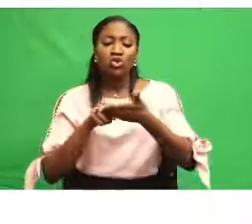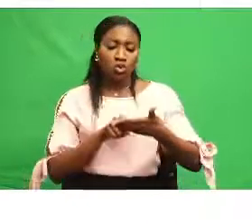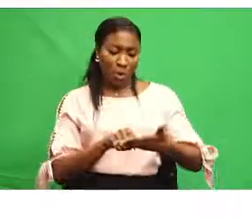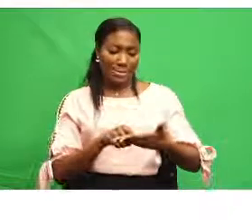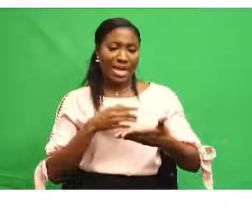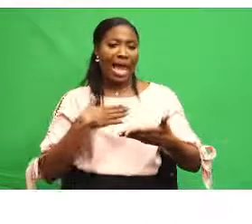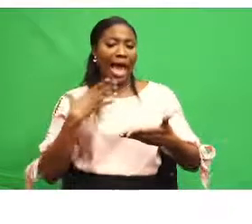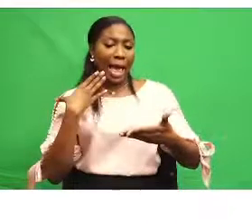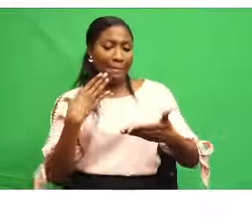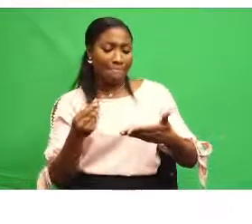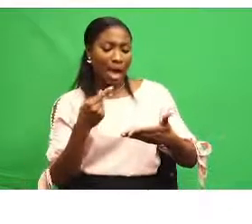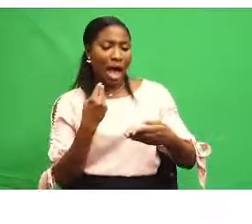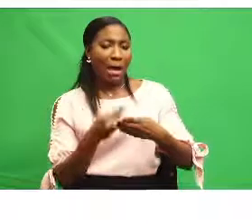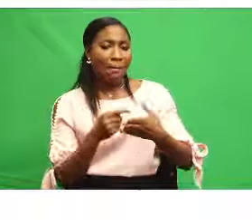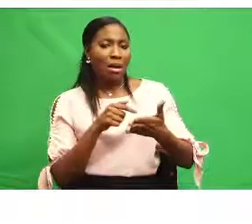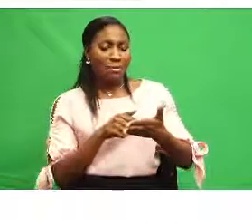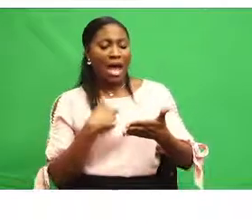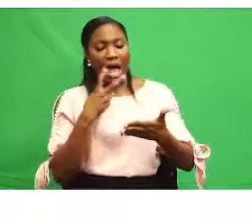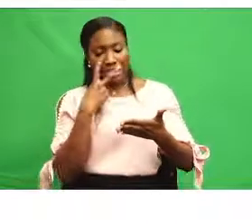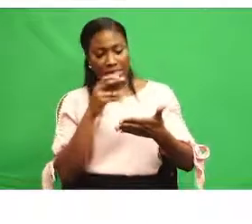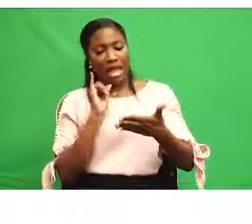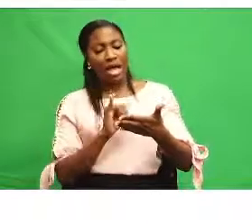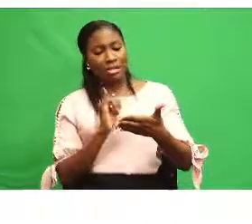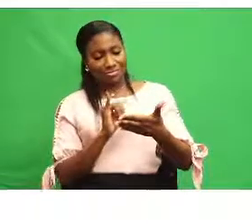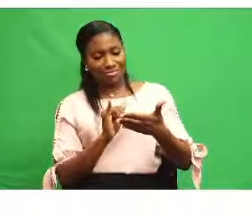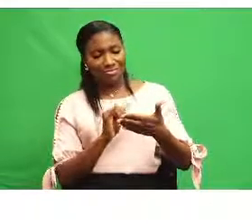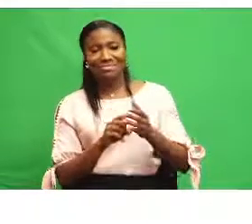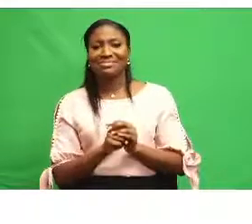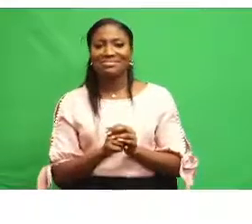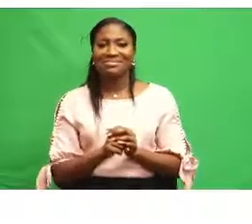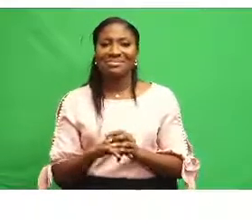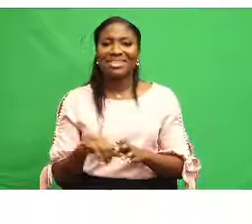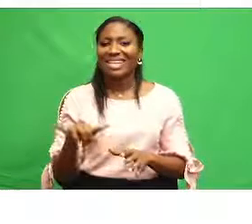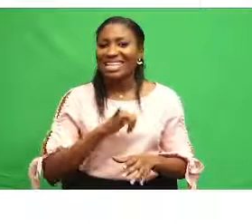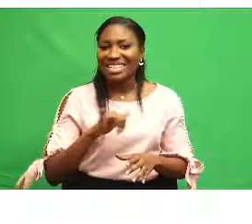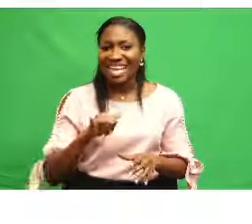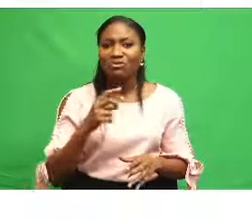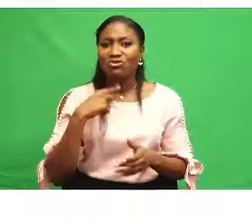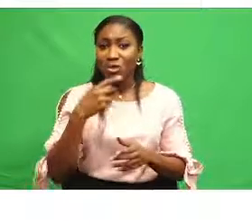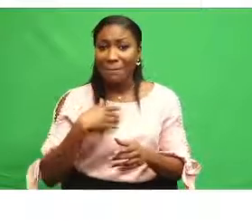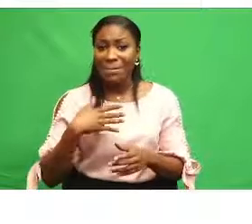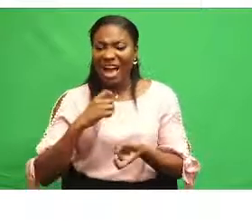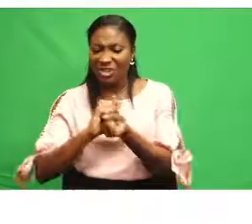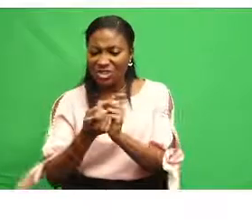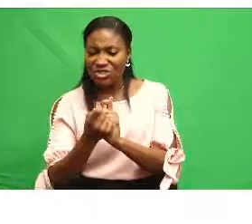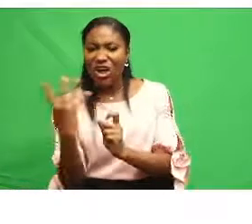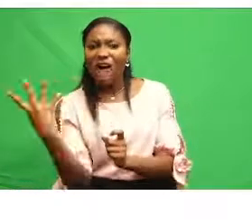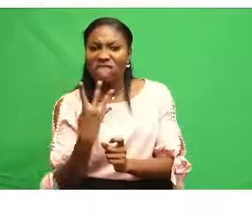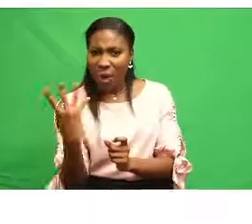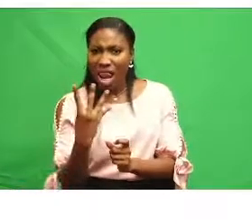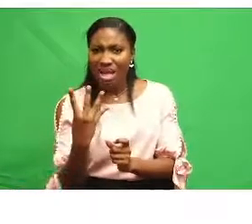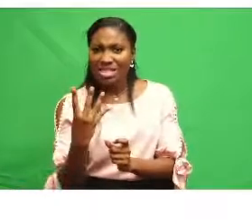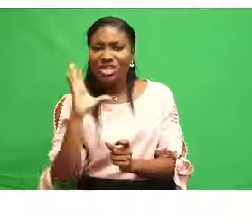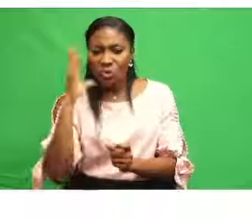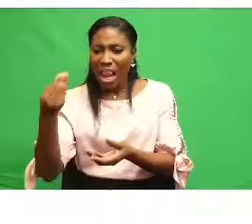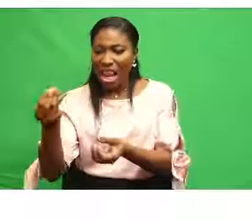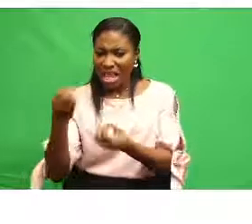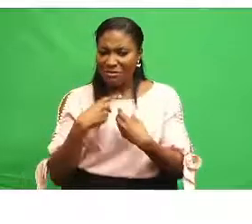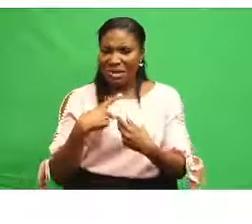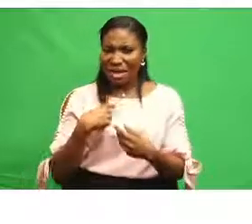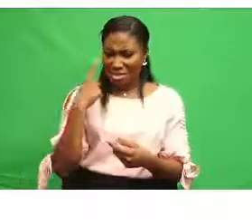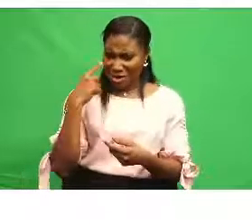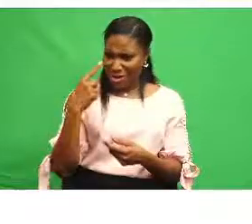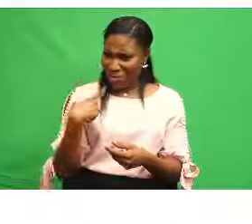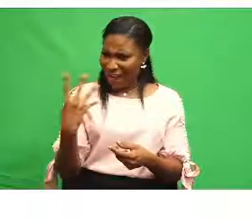her yesterday to pay the phone bill. She said, I owe you $4. I say, you will bring back the $4? He said in astonishment. So Uncle Wilson